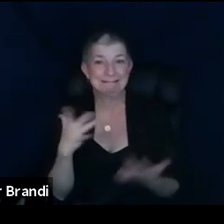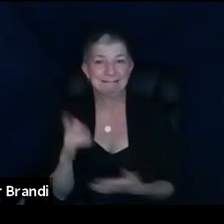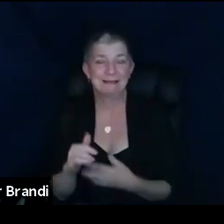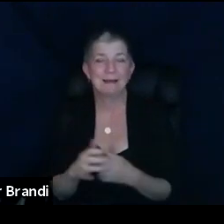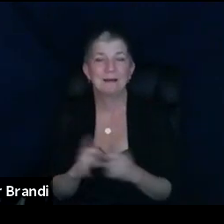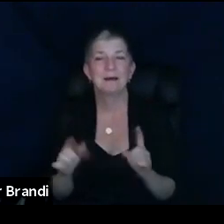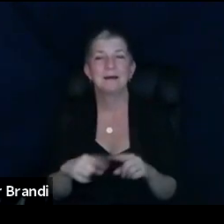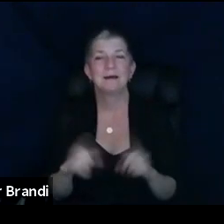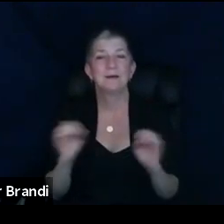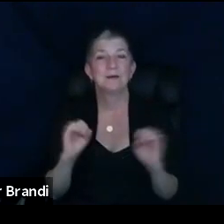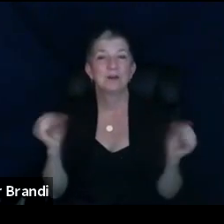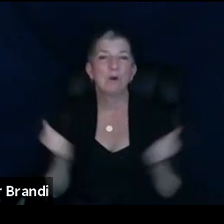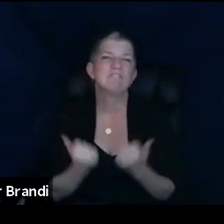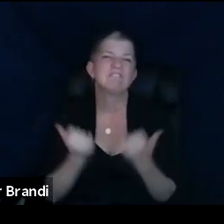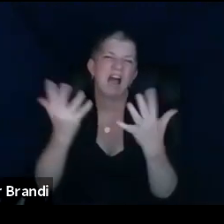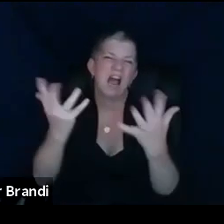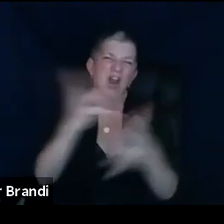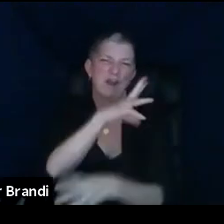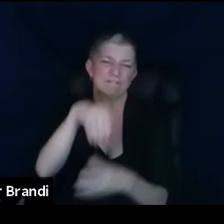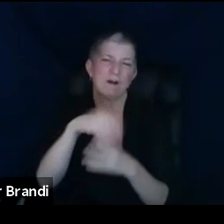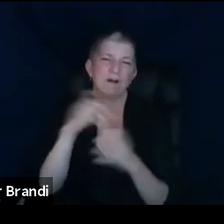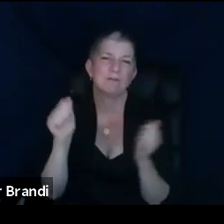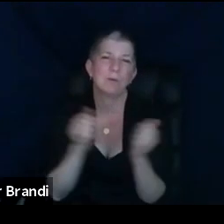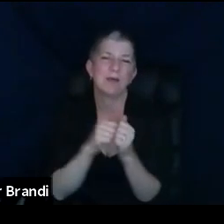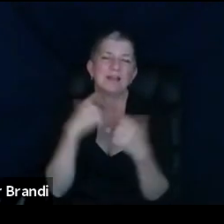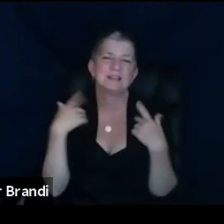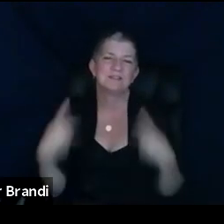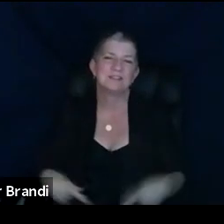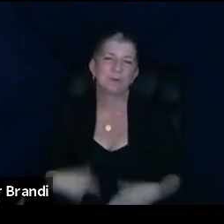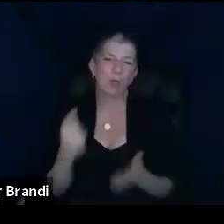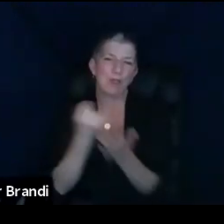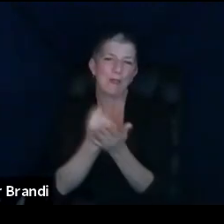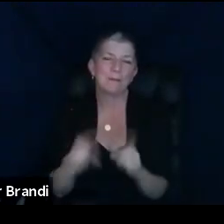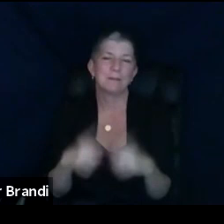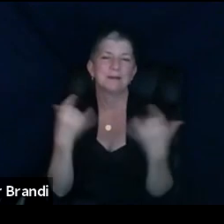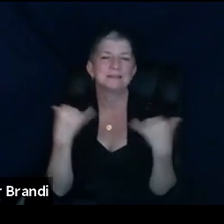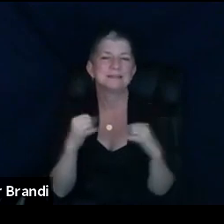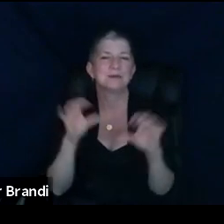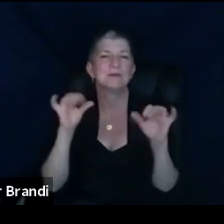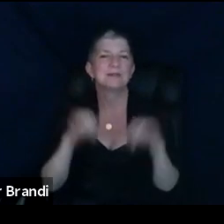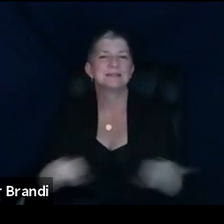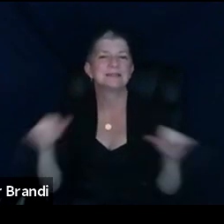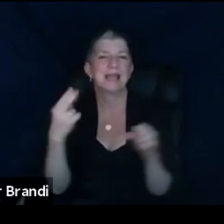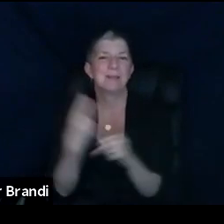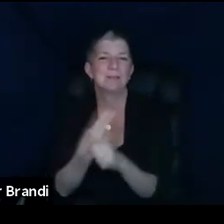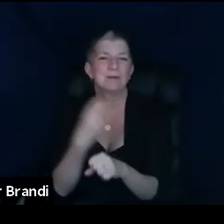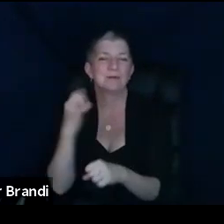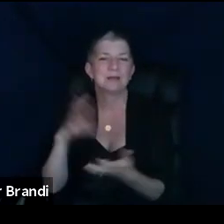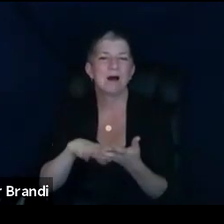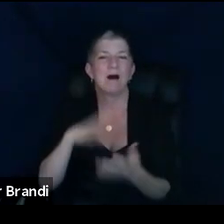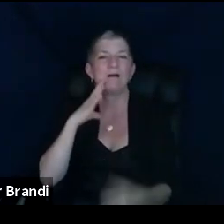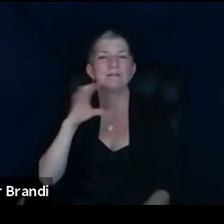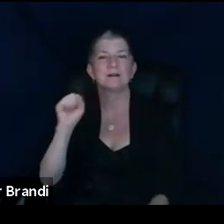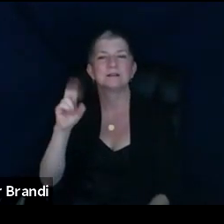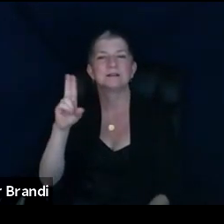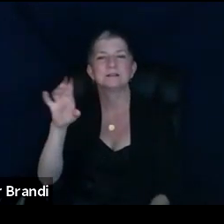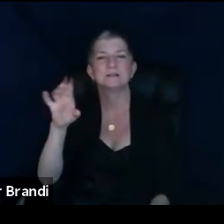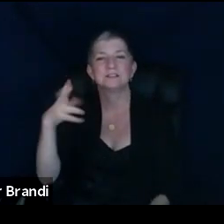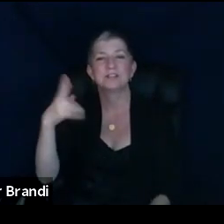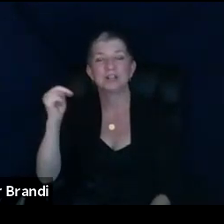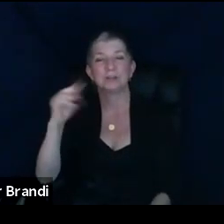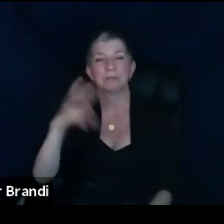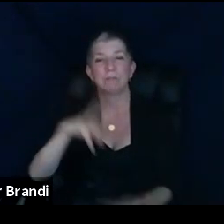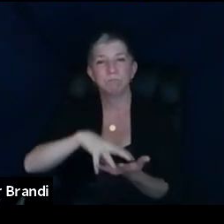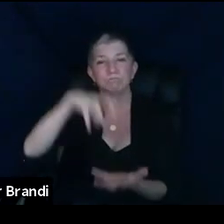no fire involved usually when it's involved with physical therapy, but it's still the same use of suction to create a different type